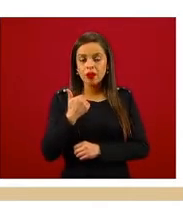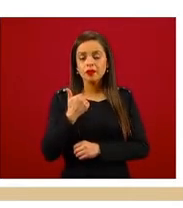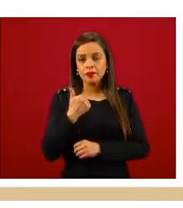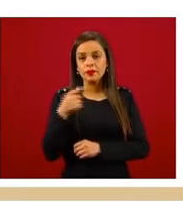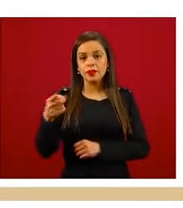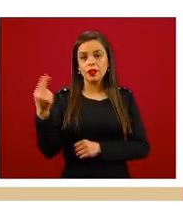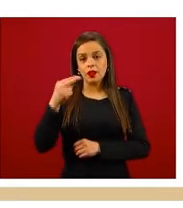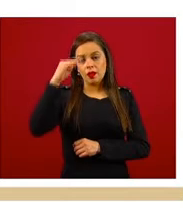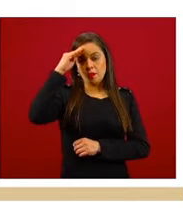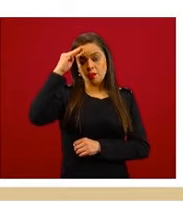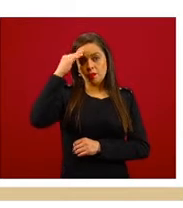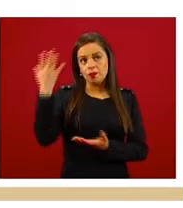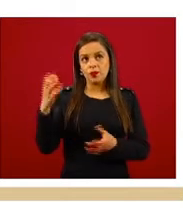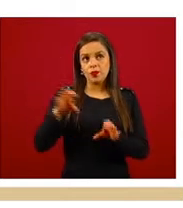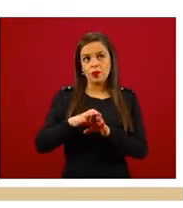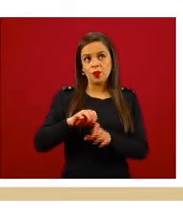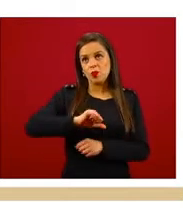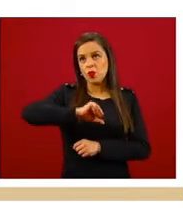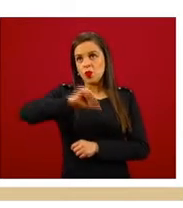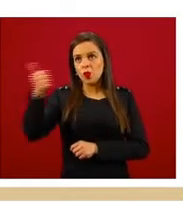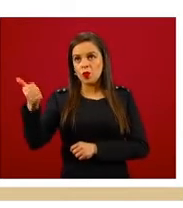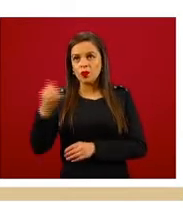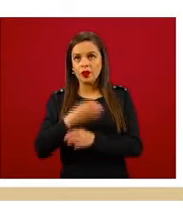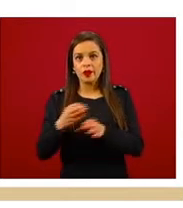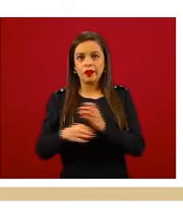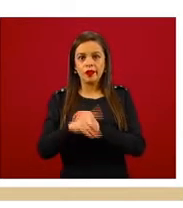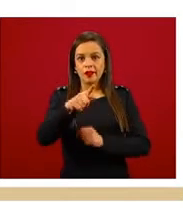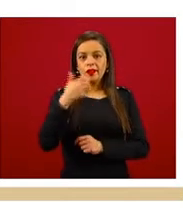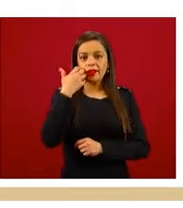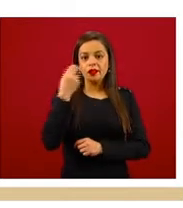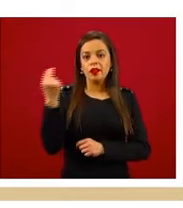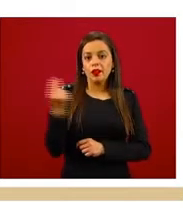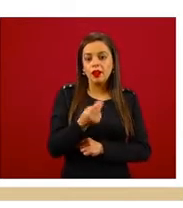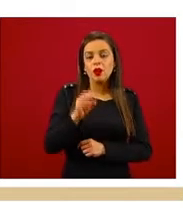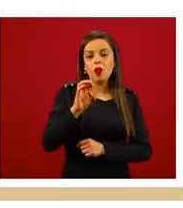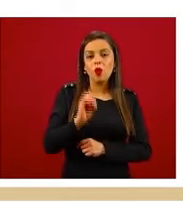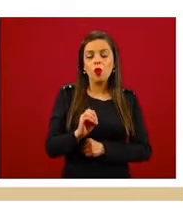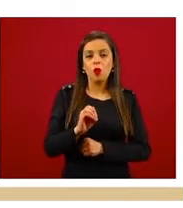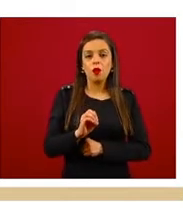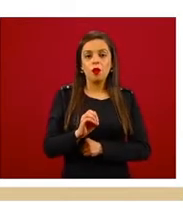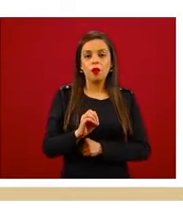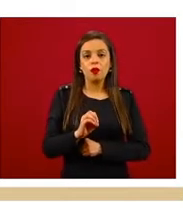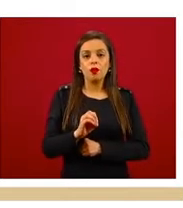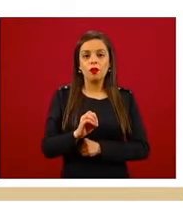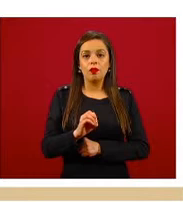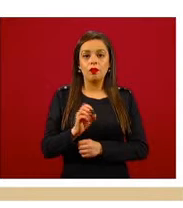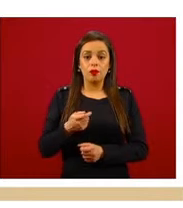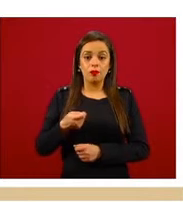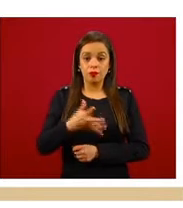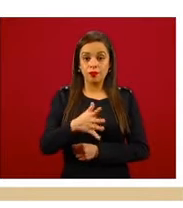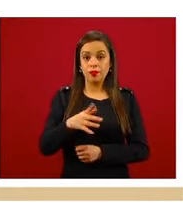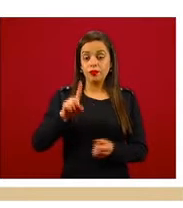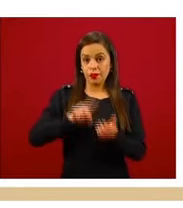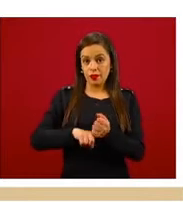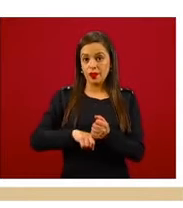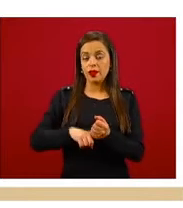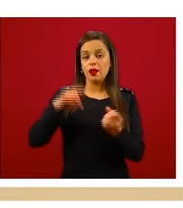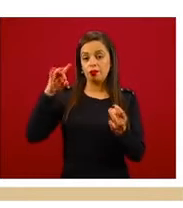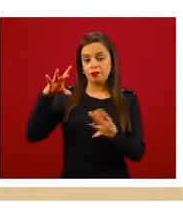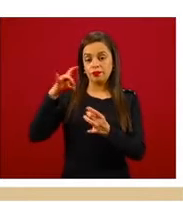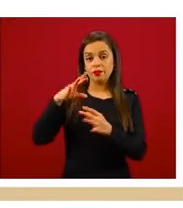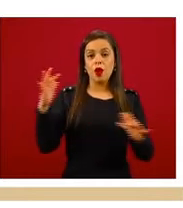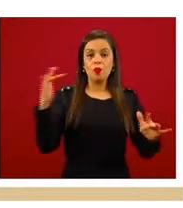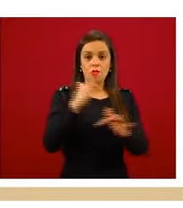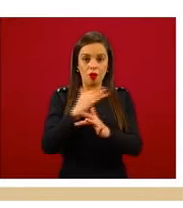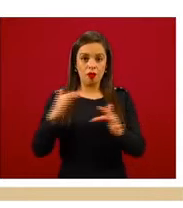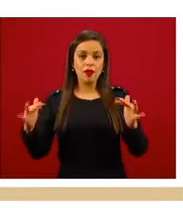alternativa a and la they just look actividad que quería hacer an y a la que alternative se to whatever he or she was definió doing como or una whatever he or movilidad. she was Entonces, Baja choosing to California go out